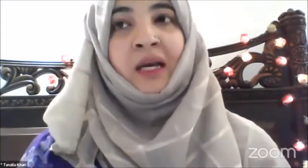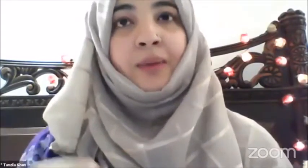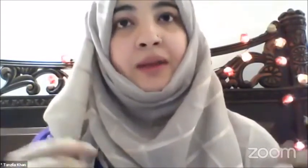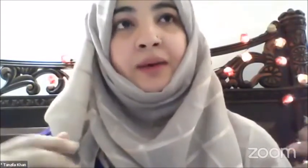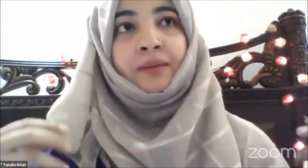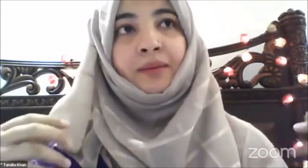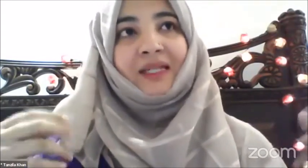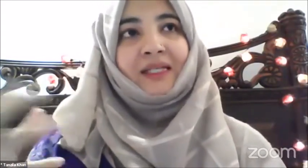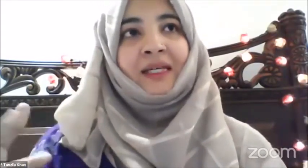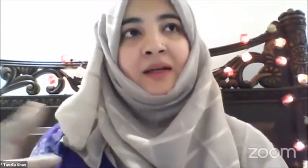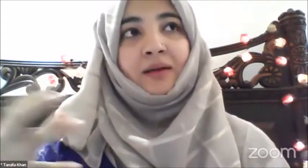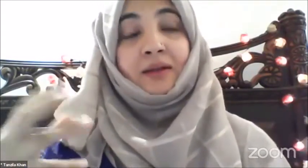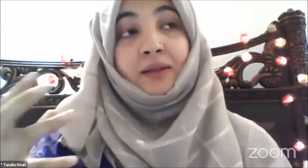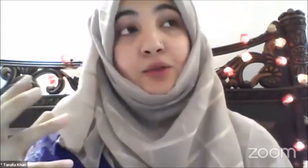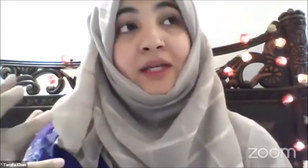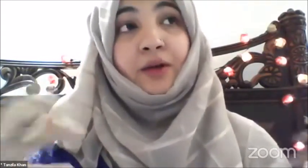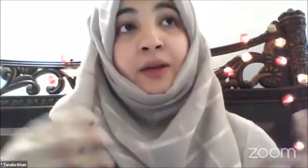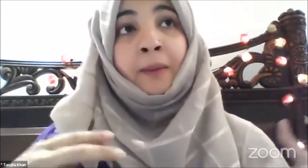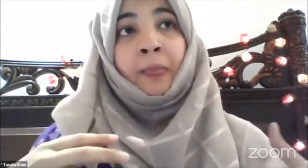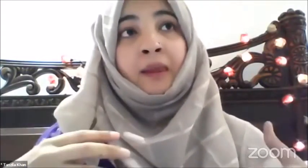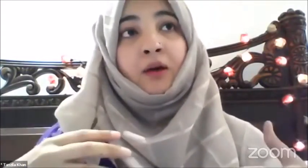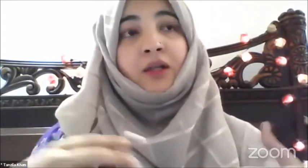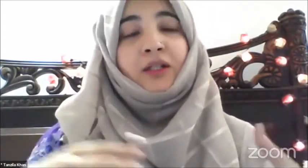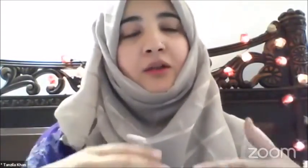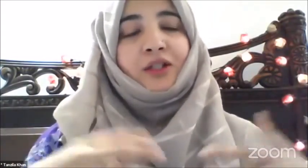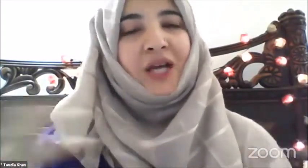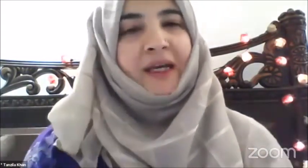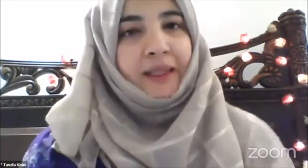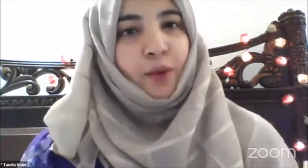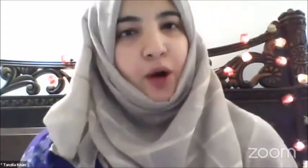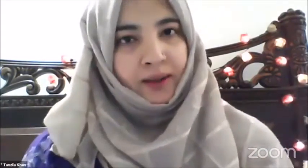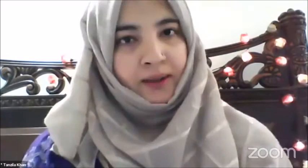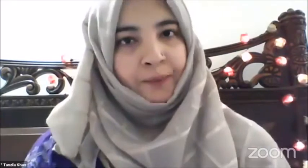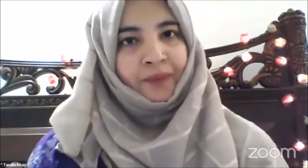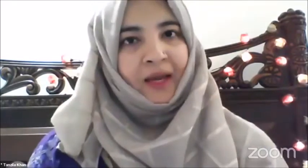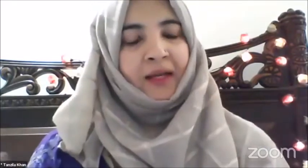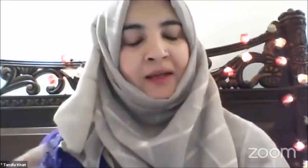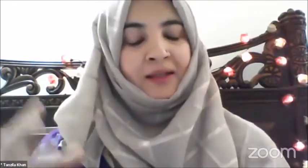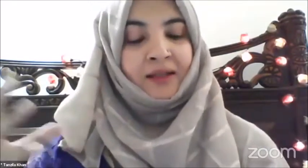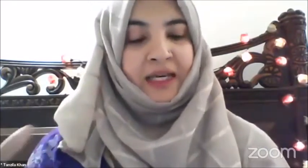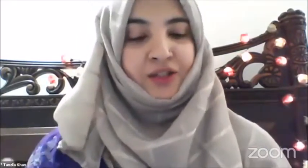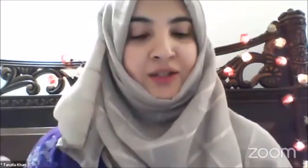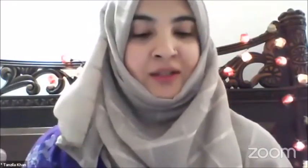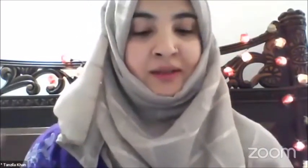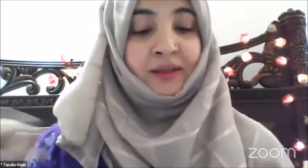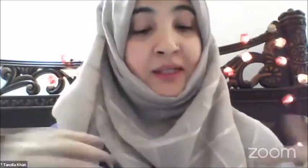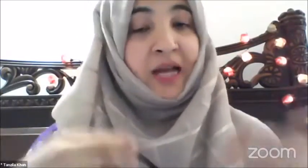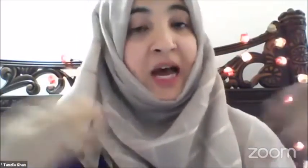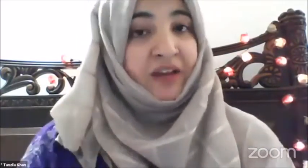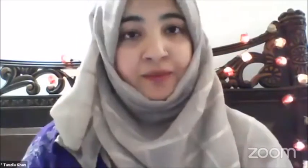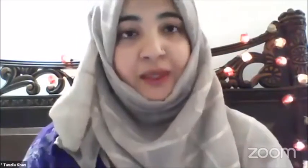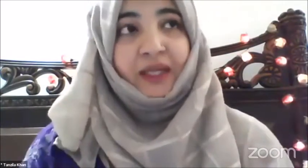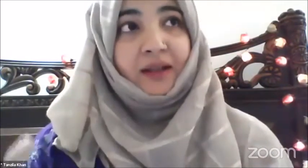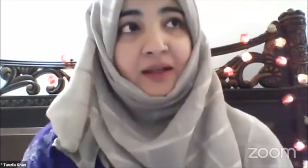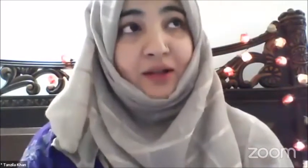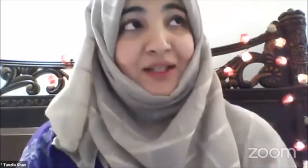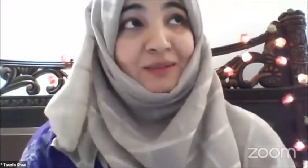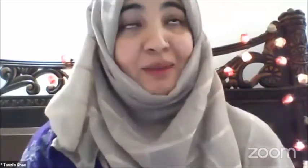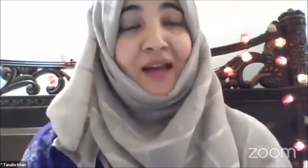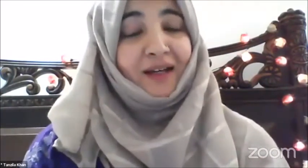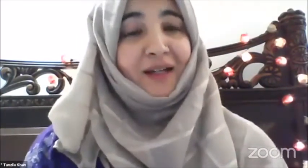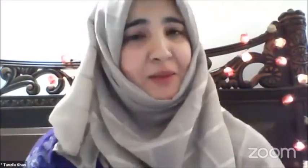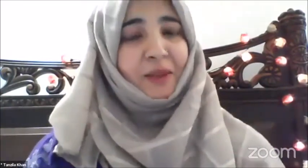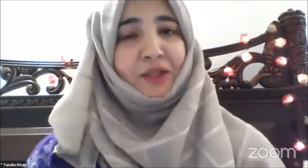programs, but they're mostly on the charity model. And since ages, since I've been on